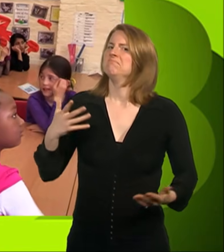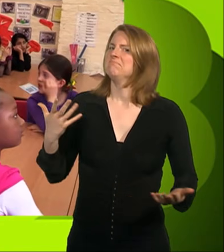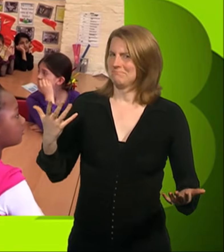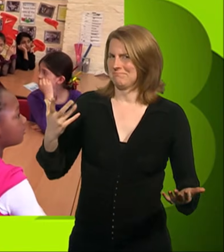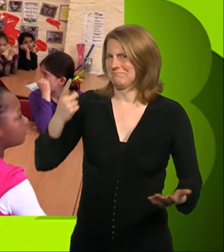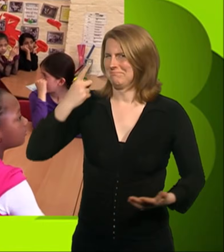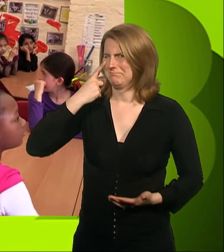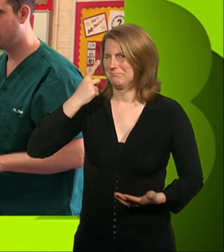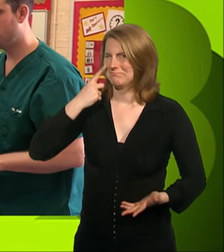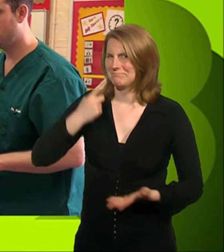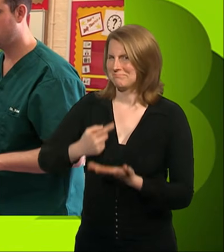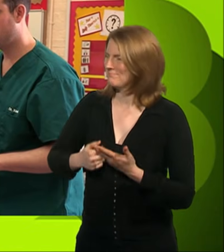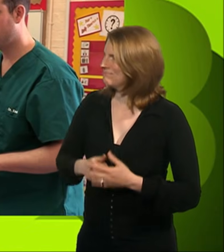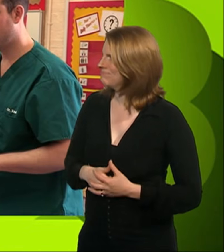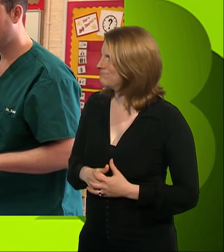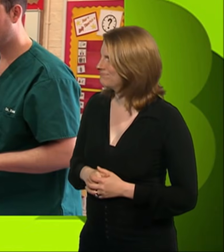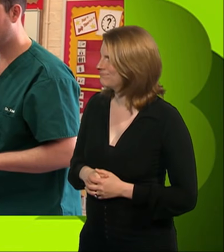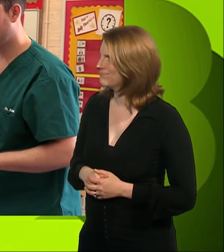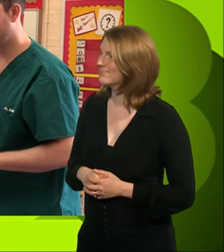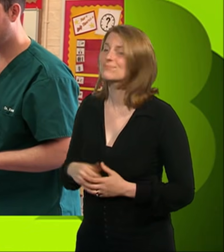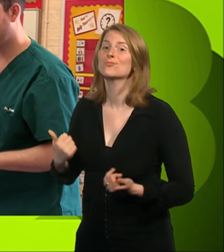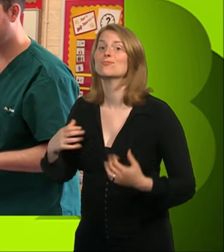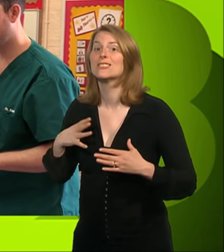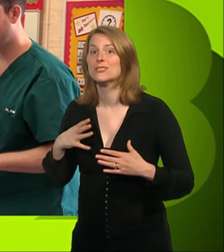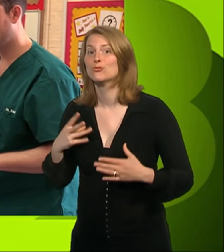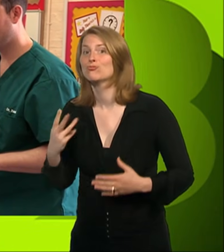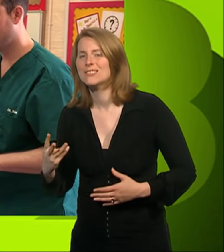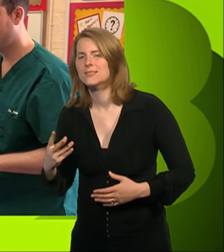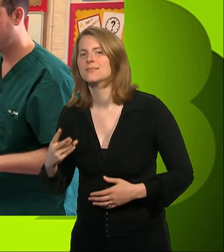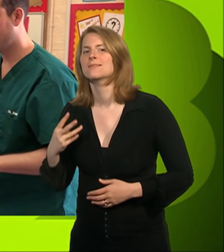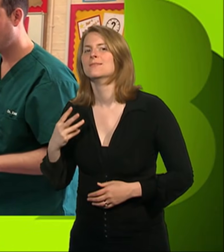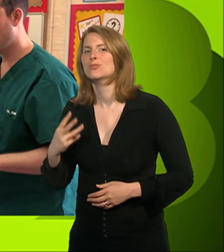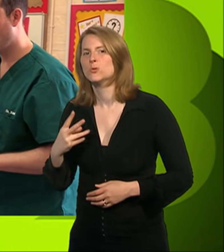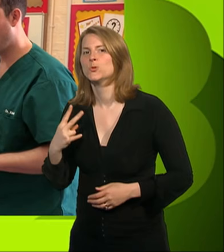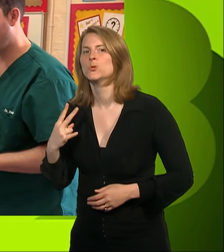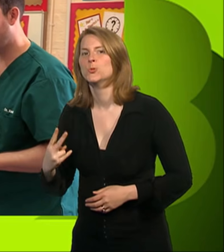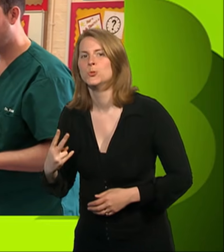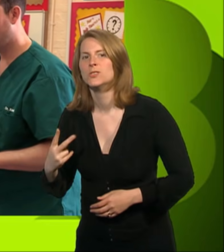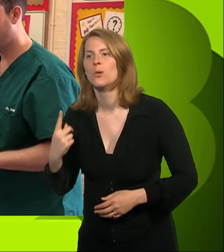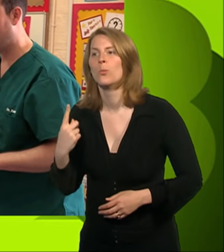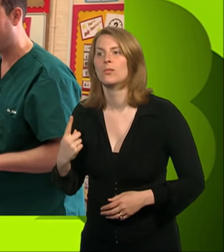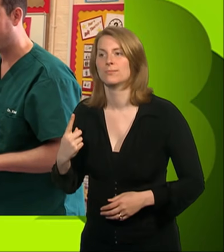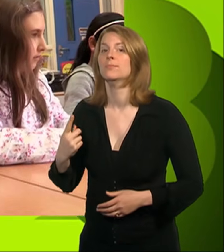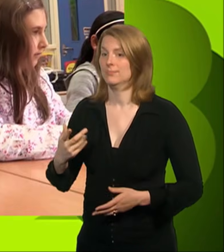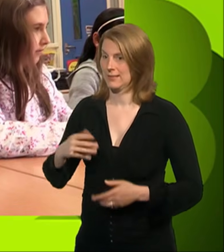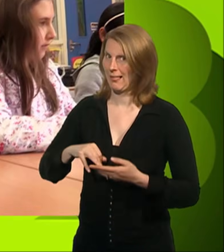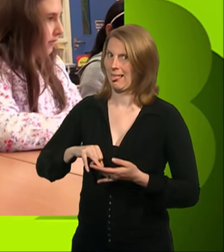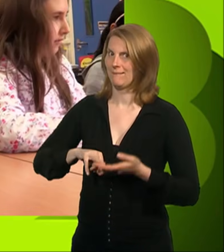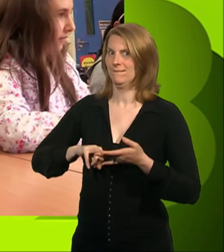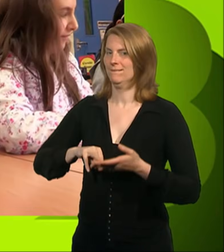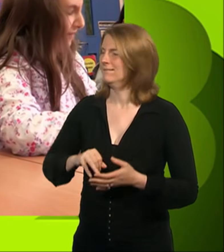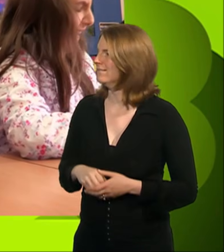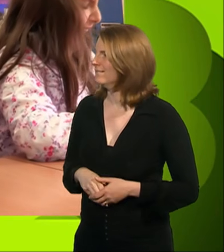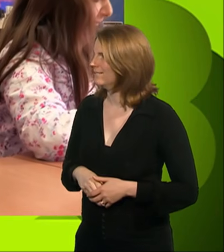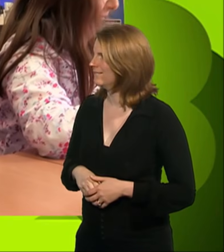we? Time for everyone to have a go. Okay, so in 3, 2, 1, lift.